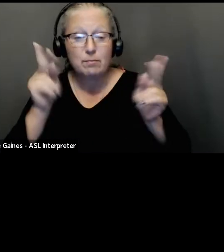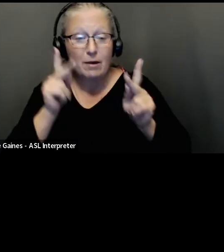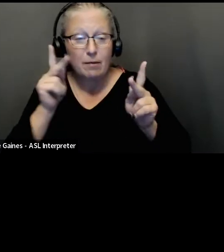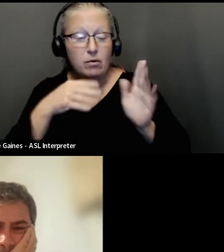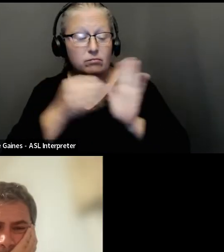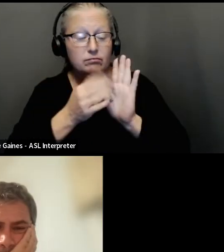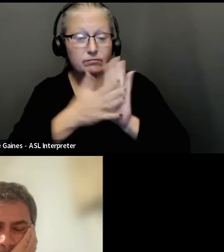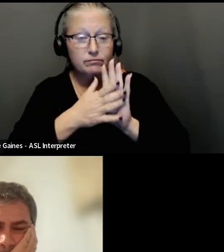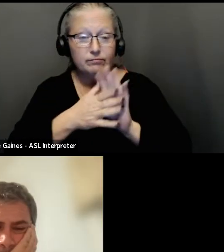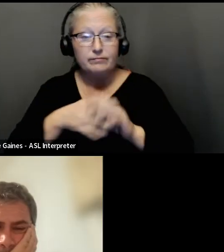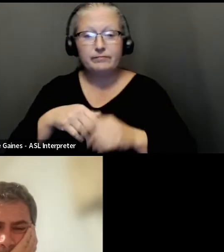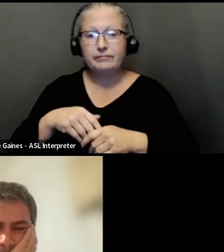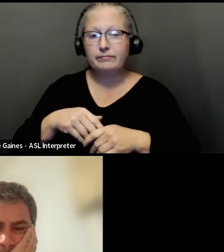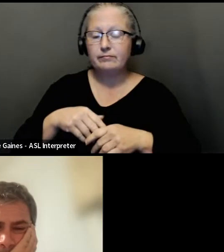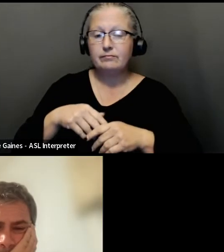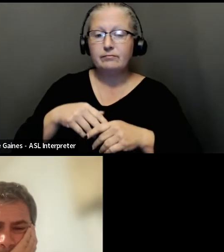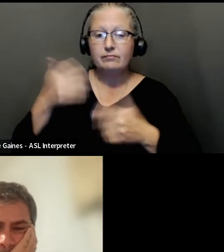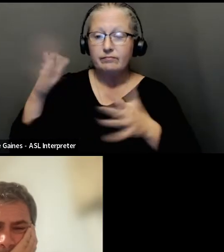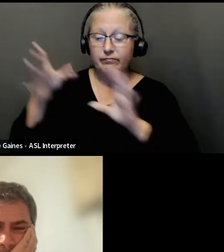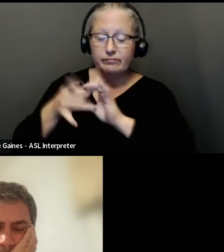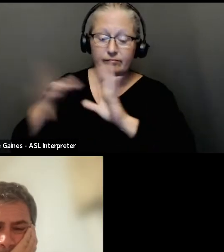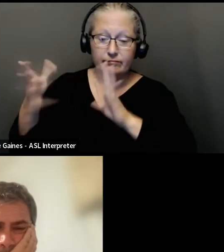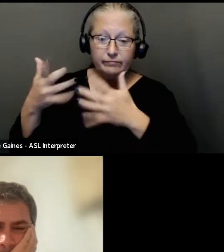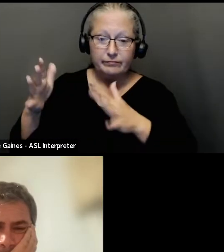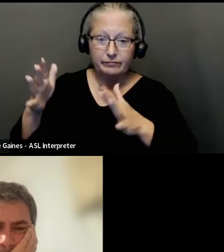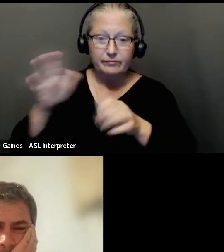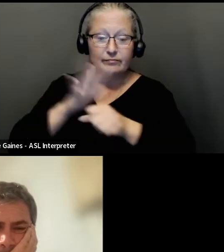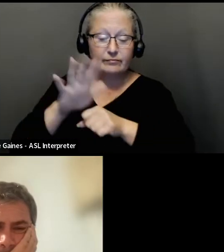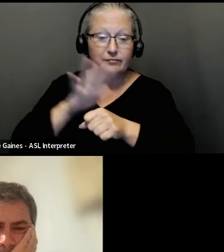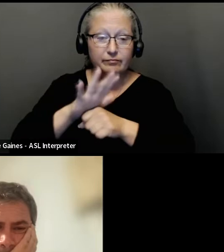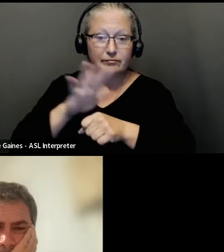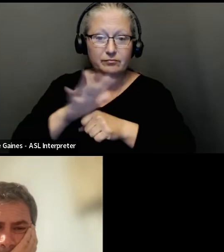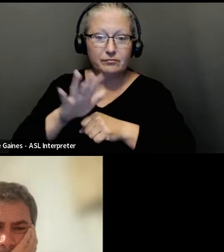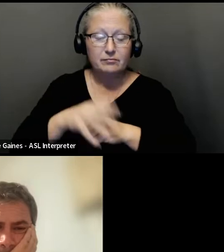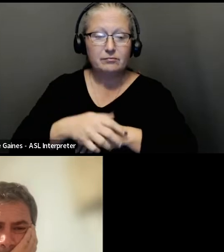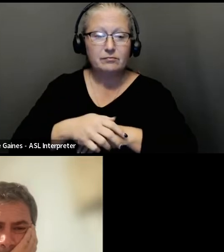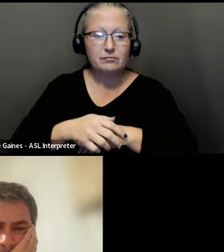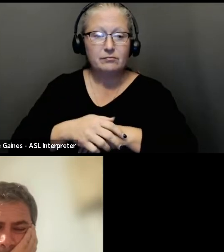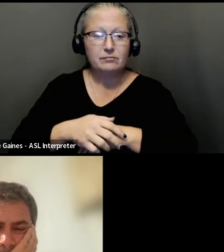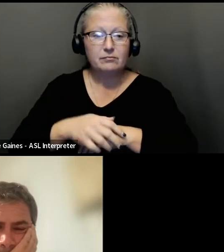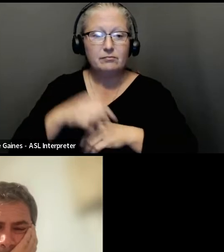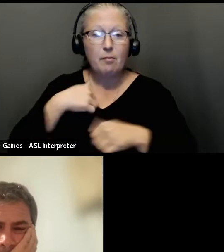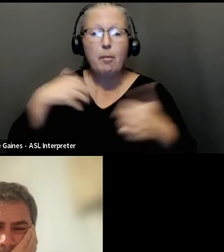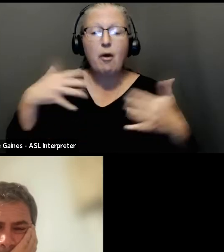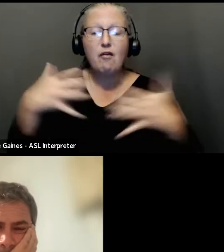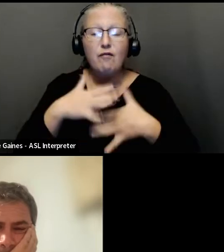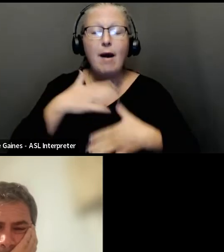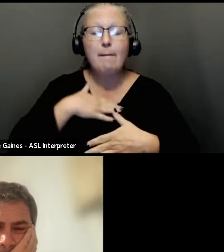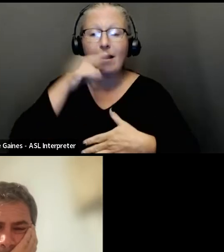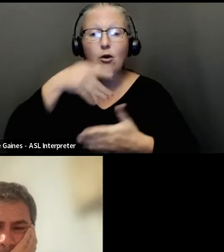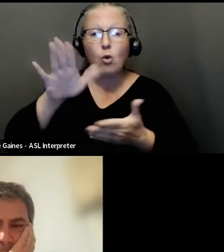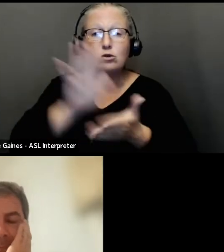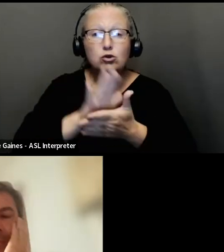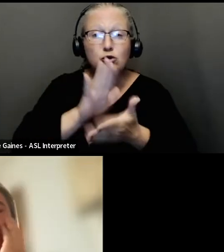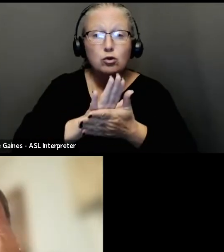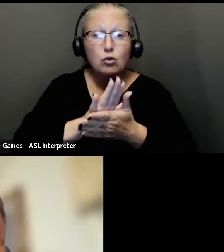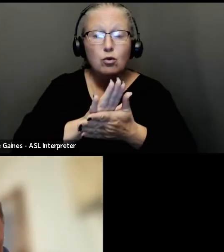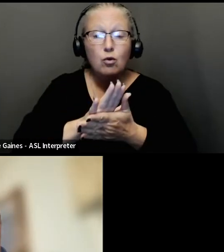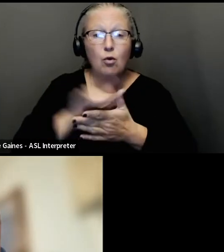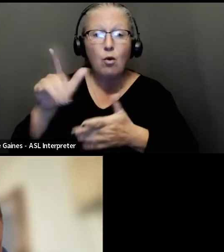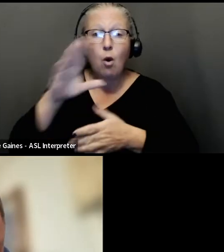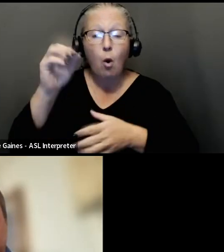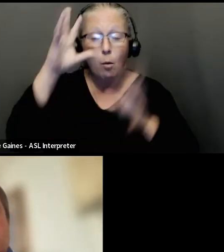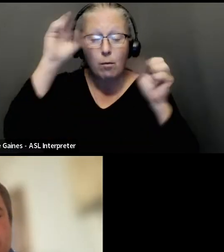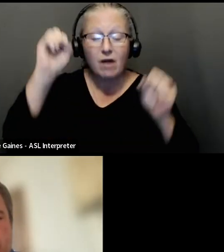the record. We just did. I'm thinking to send my child to school. Okay. My child is the co-president of the Jewish